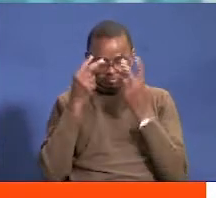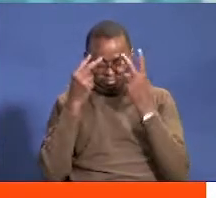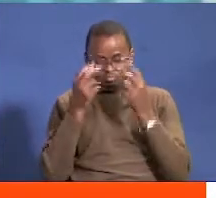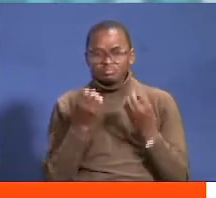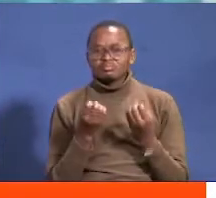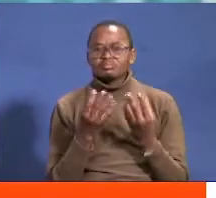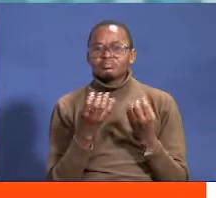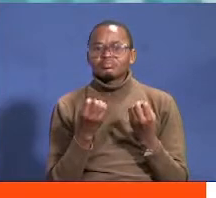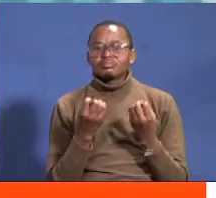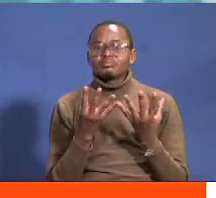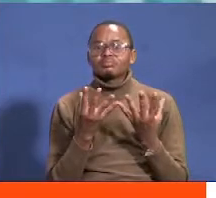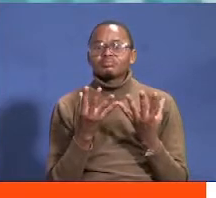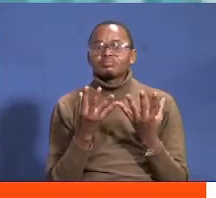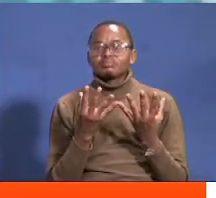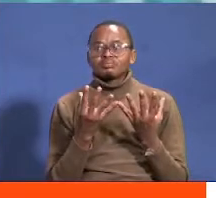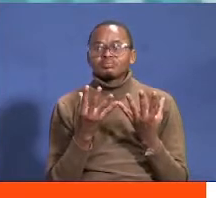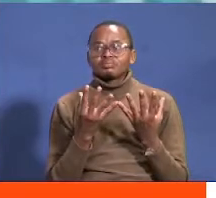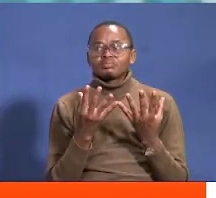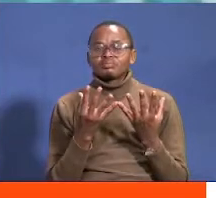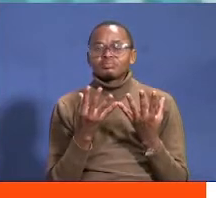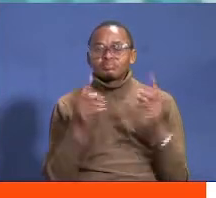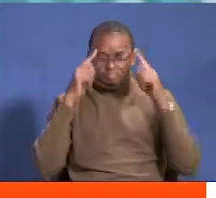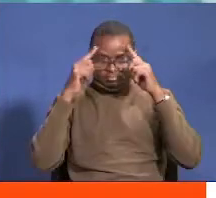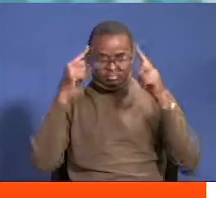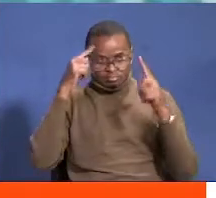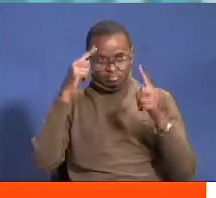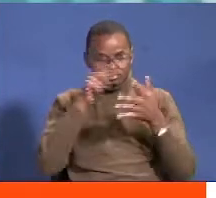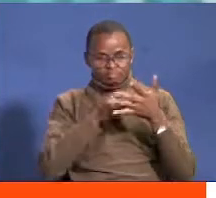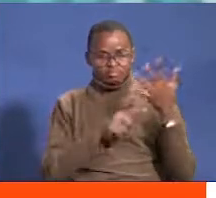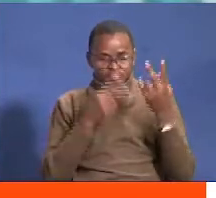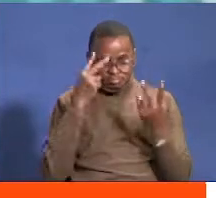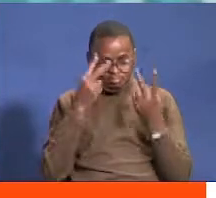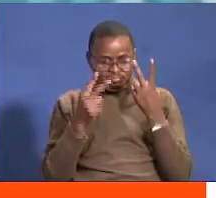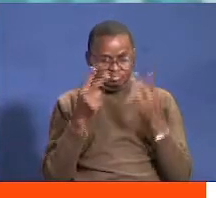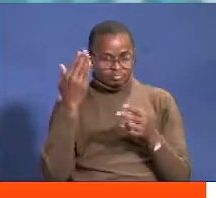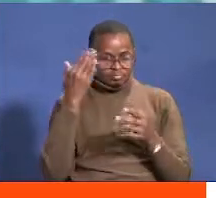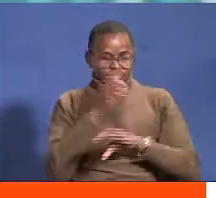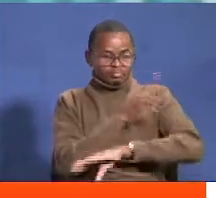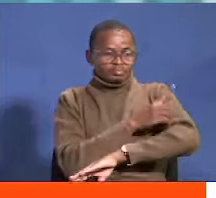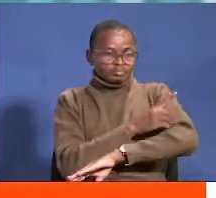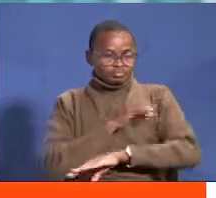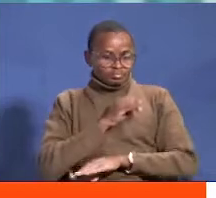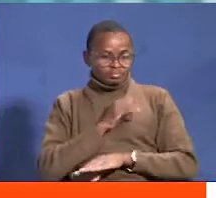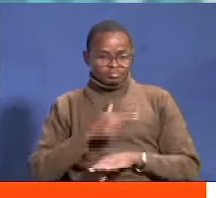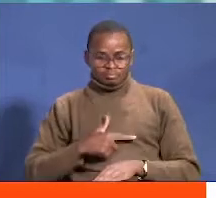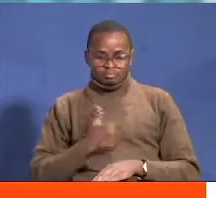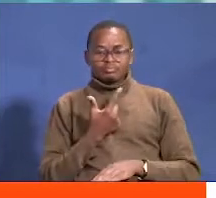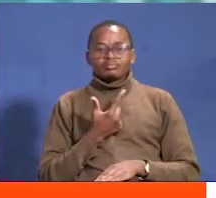so many. There's so many success we've witnessed. Like the other day, I